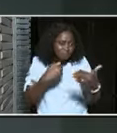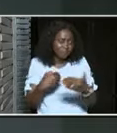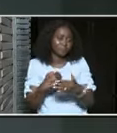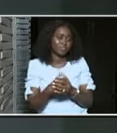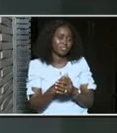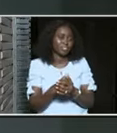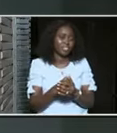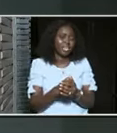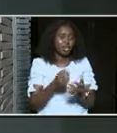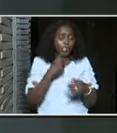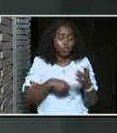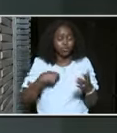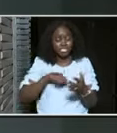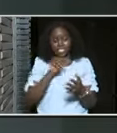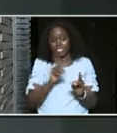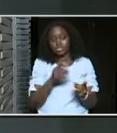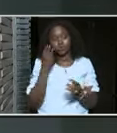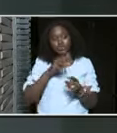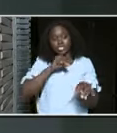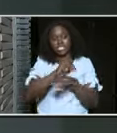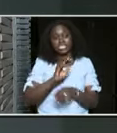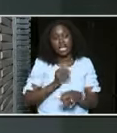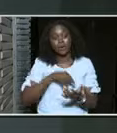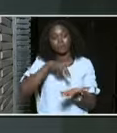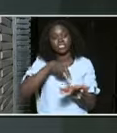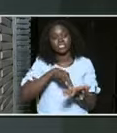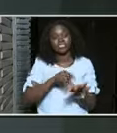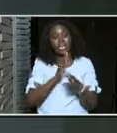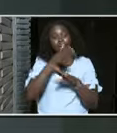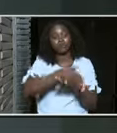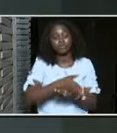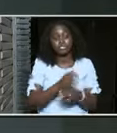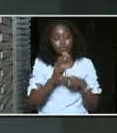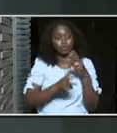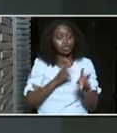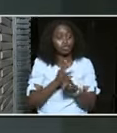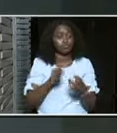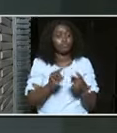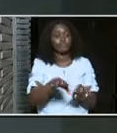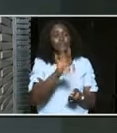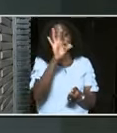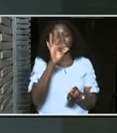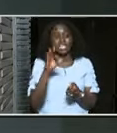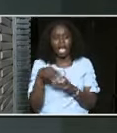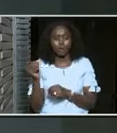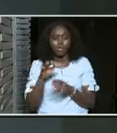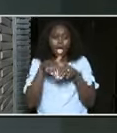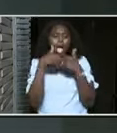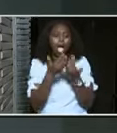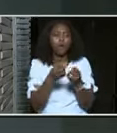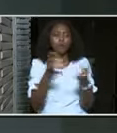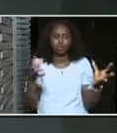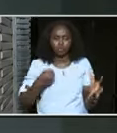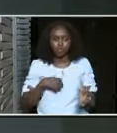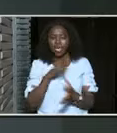even send our representatives across the world to find out how much we were to